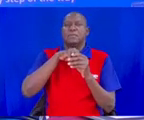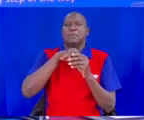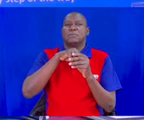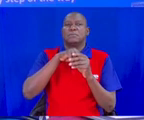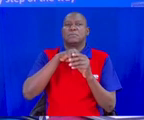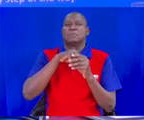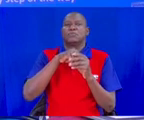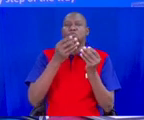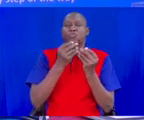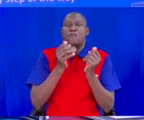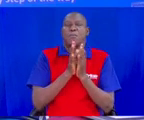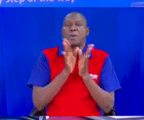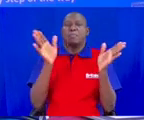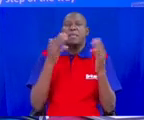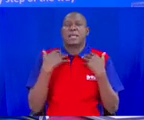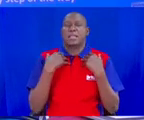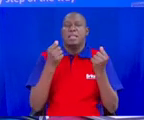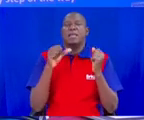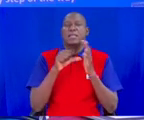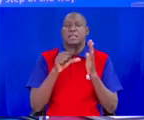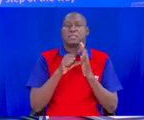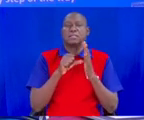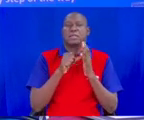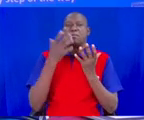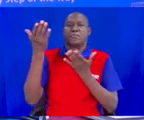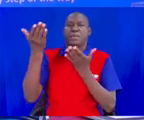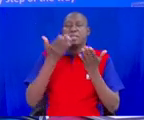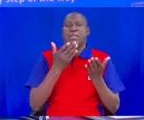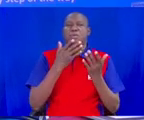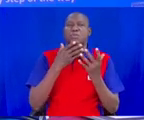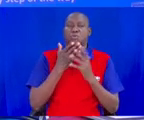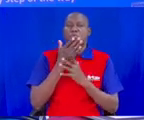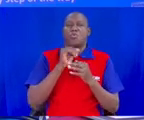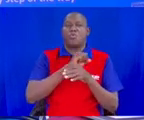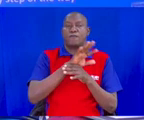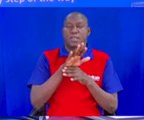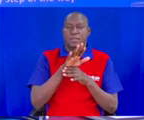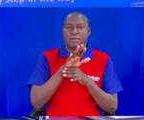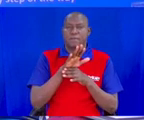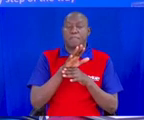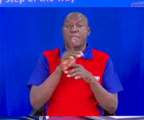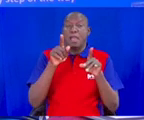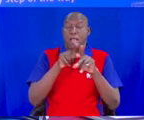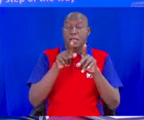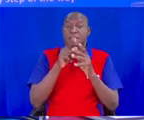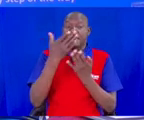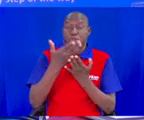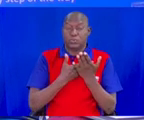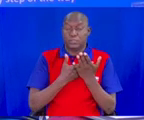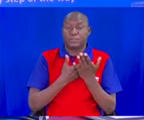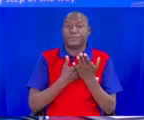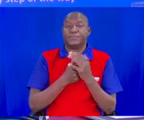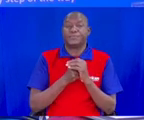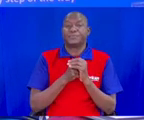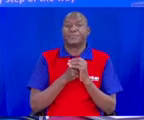health crisis that is currently has been brought on by COVID-19. So as a result, 80